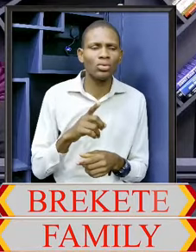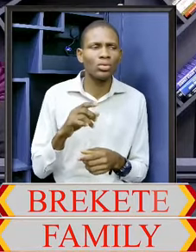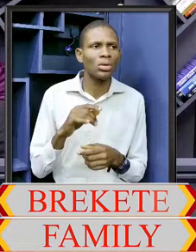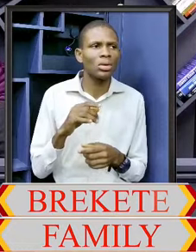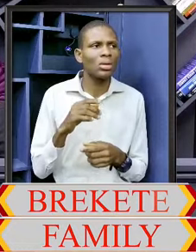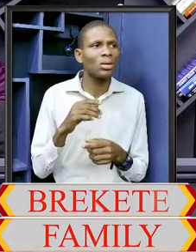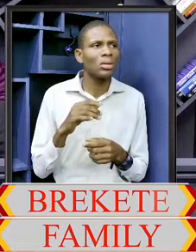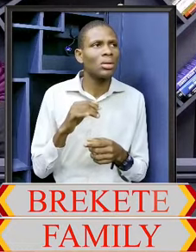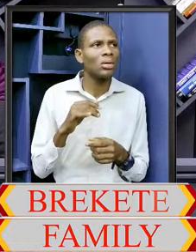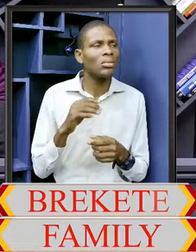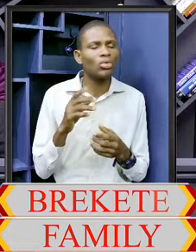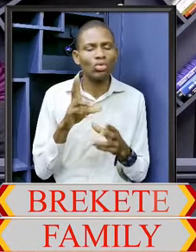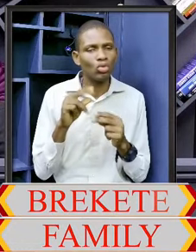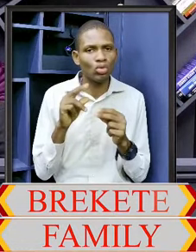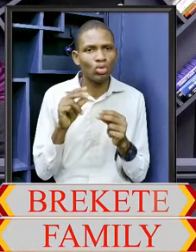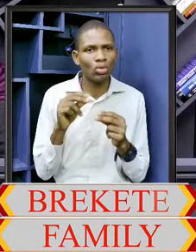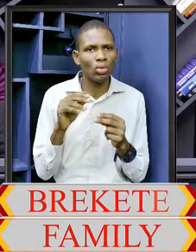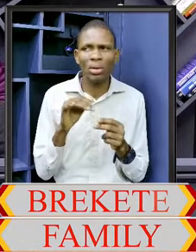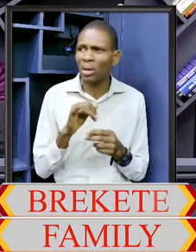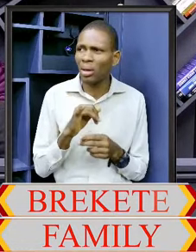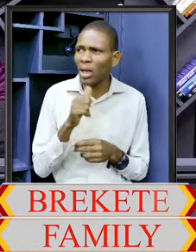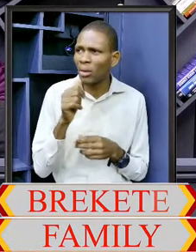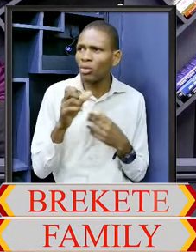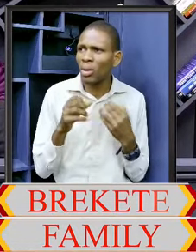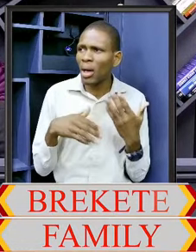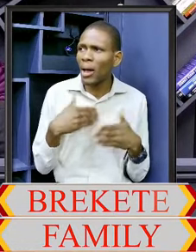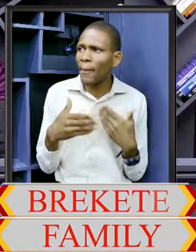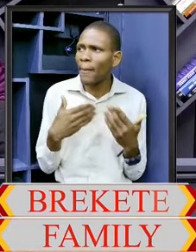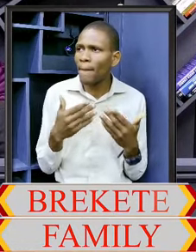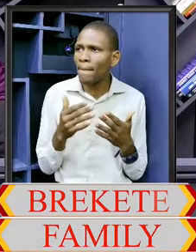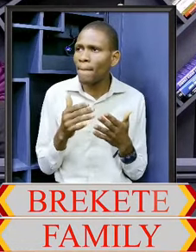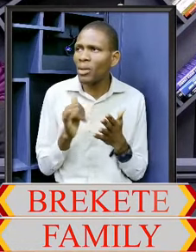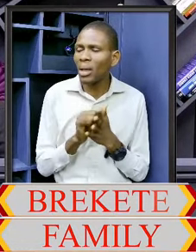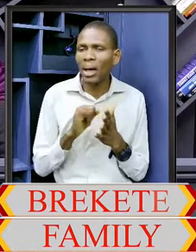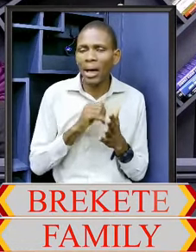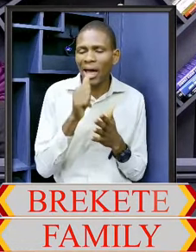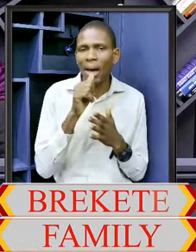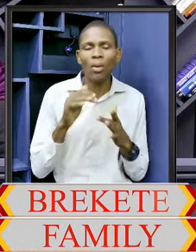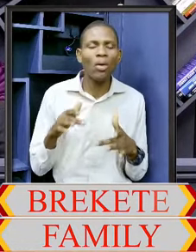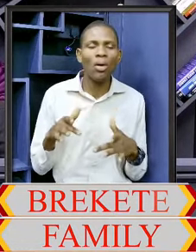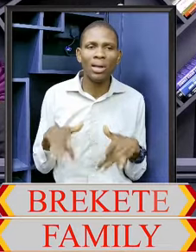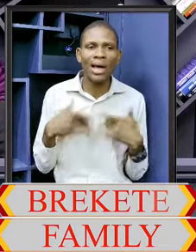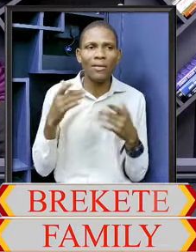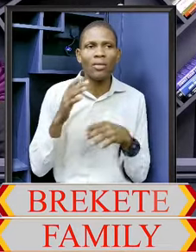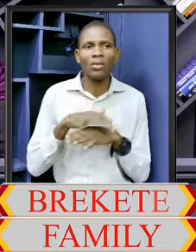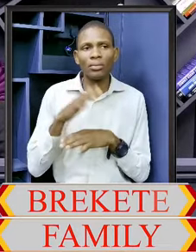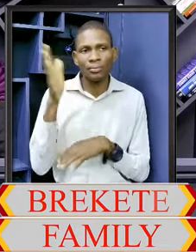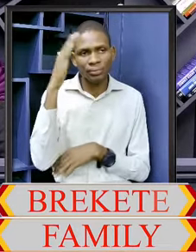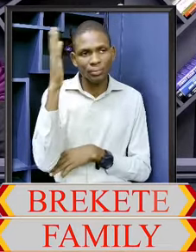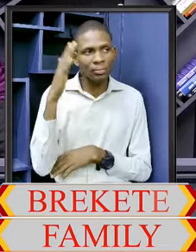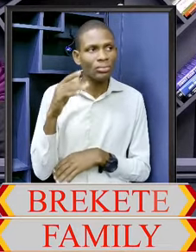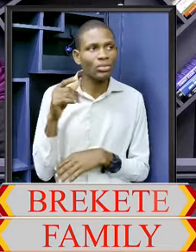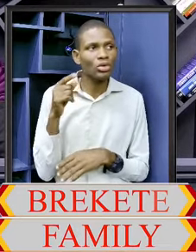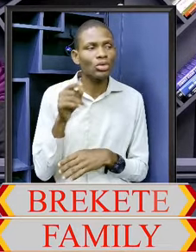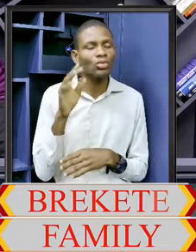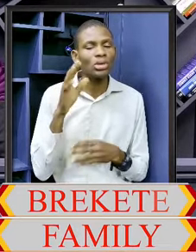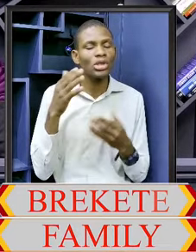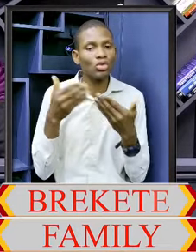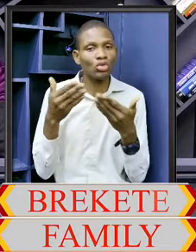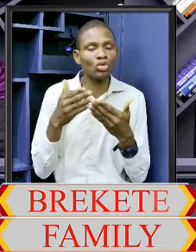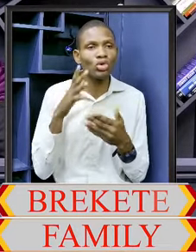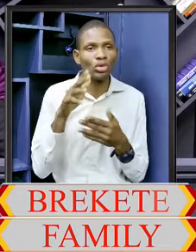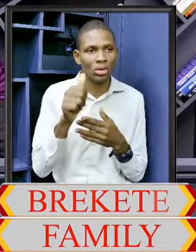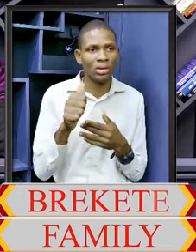No. I'm so happy that I'm on life. Hmm. So you go introduce